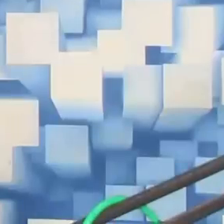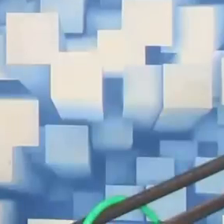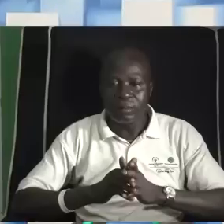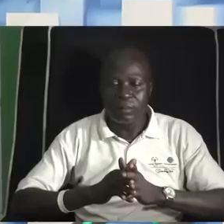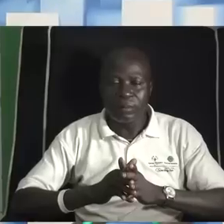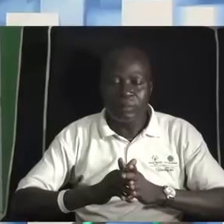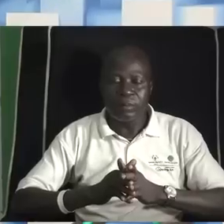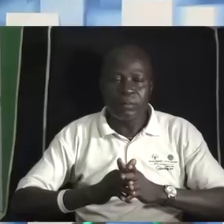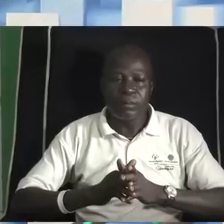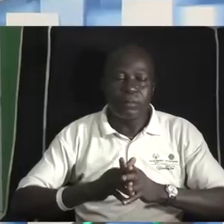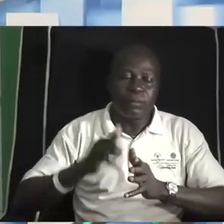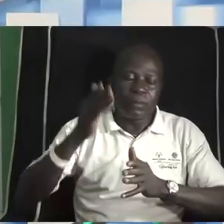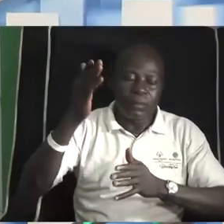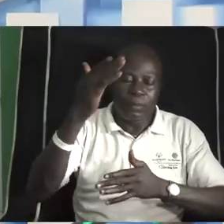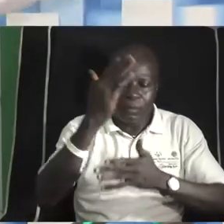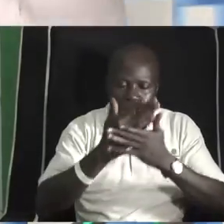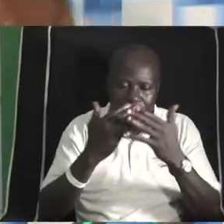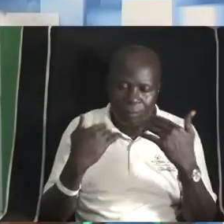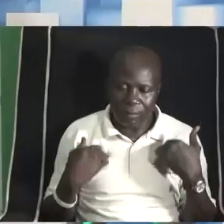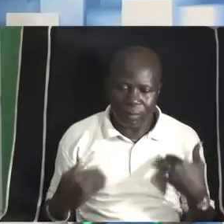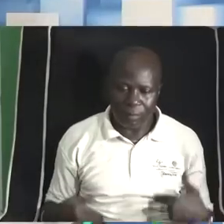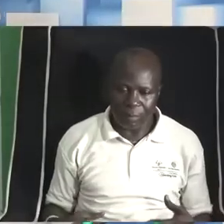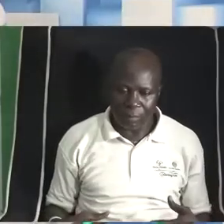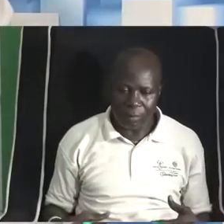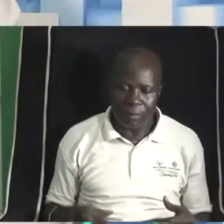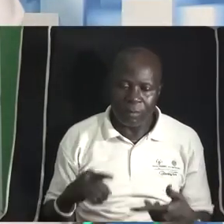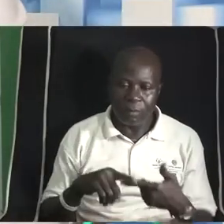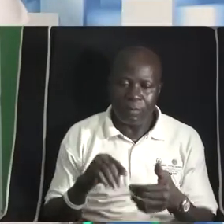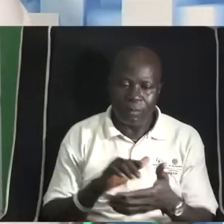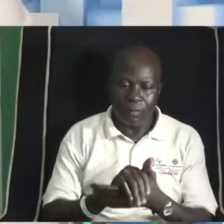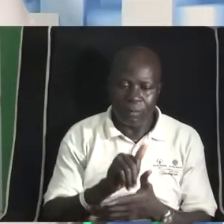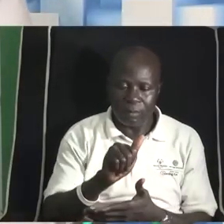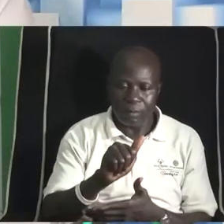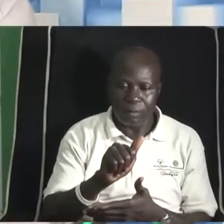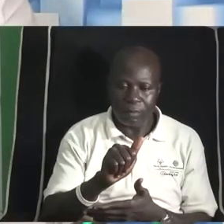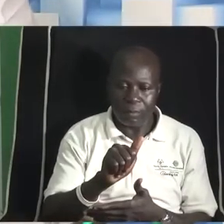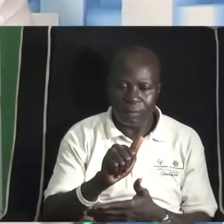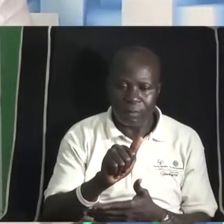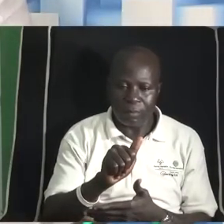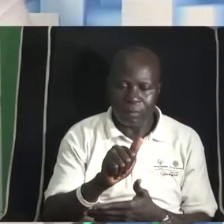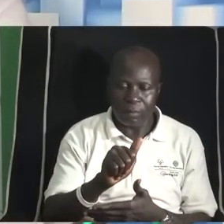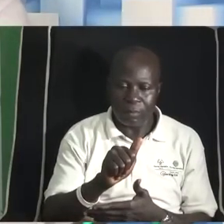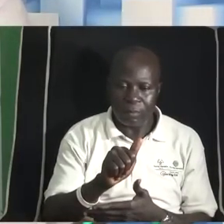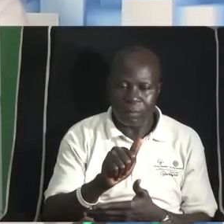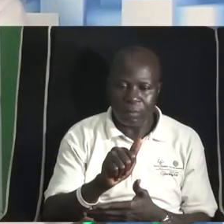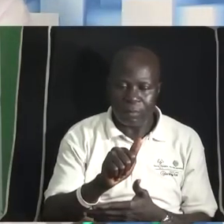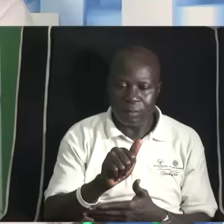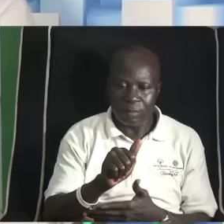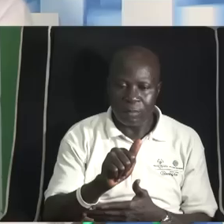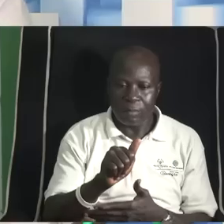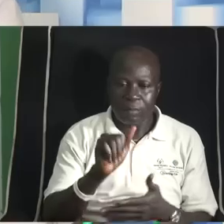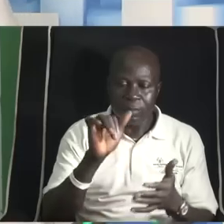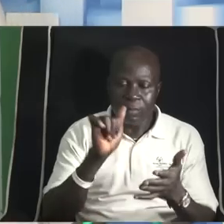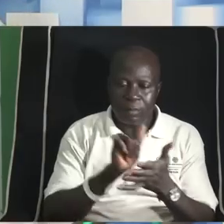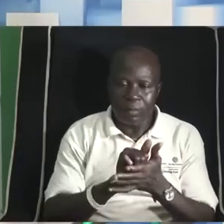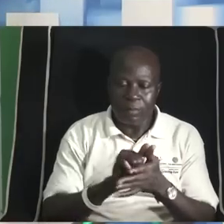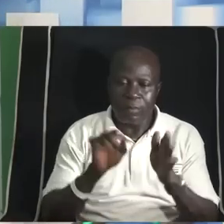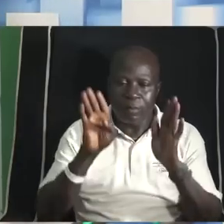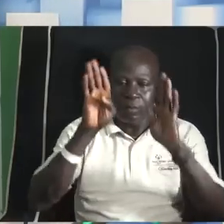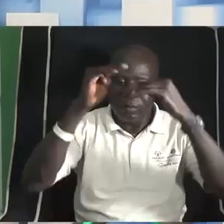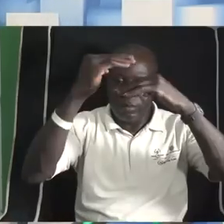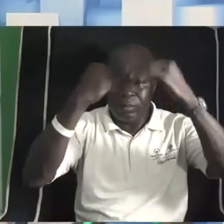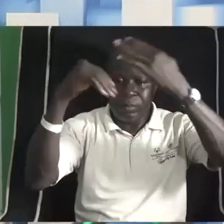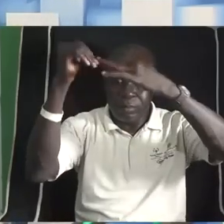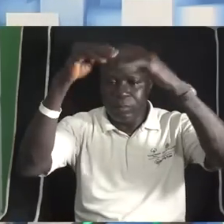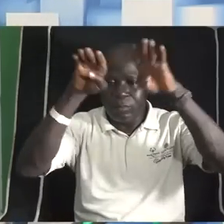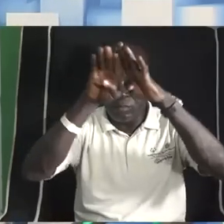Ẹnì kan bẹ́. There is somebody. Tó gbàgbọ́. That believe. Tí àwọn ọ̀run sílẹ̀kùn àánú fún. That the heaven